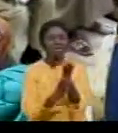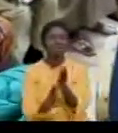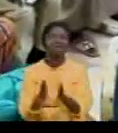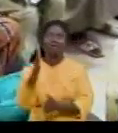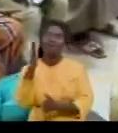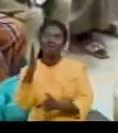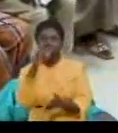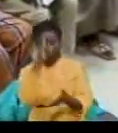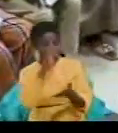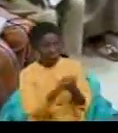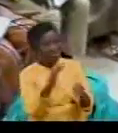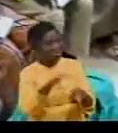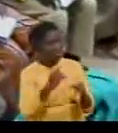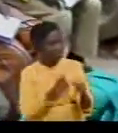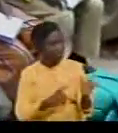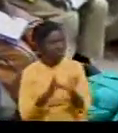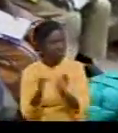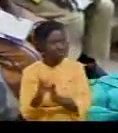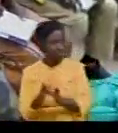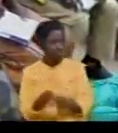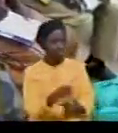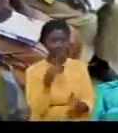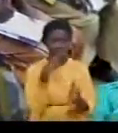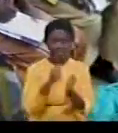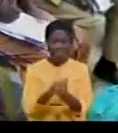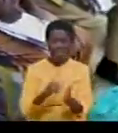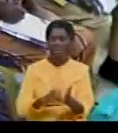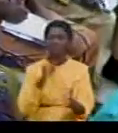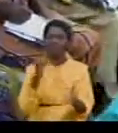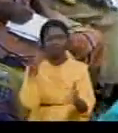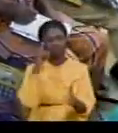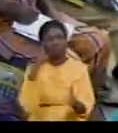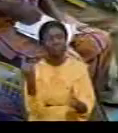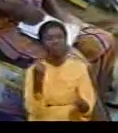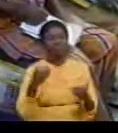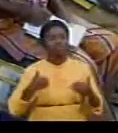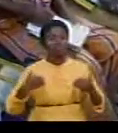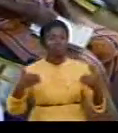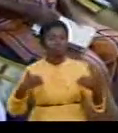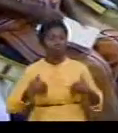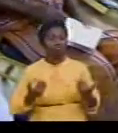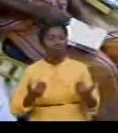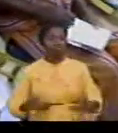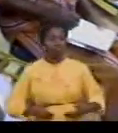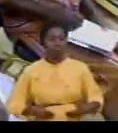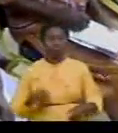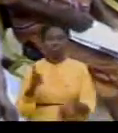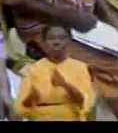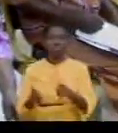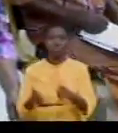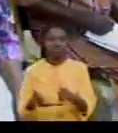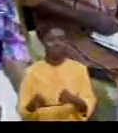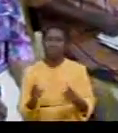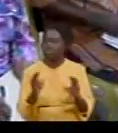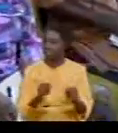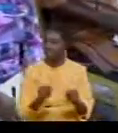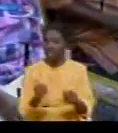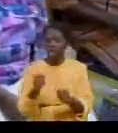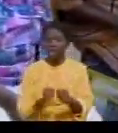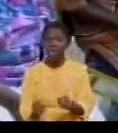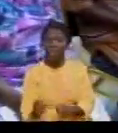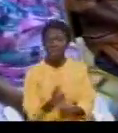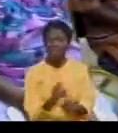believe on the Lord Jesus, they say it's for young people. You didn't get the point. Everyone